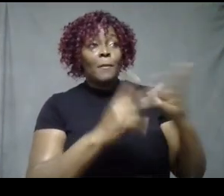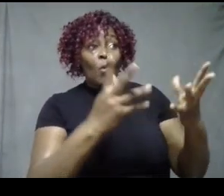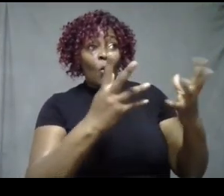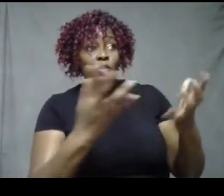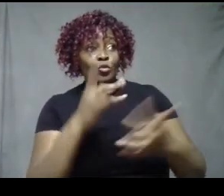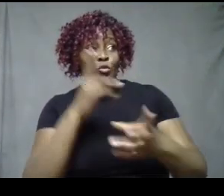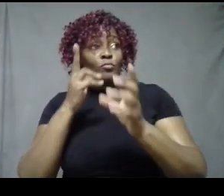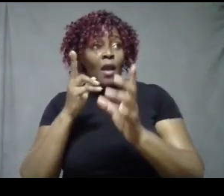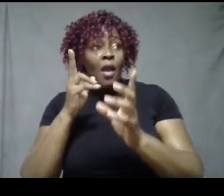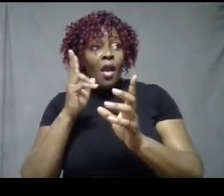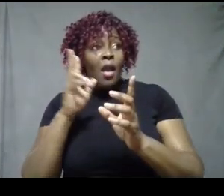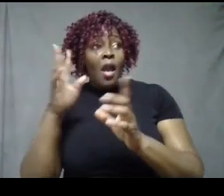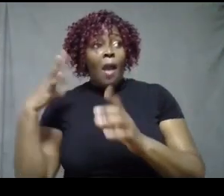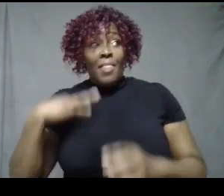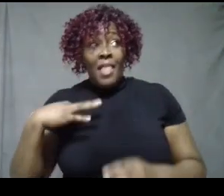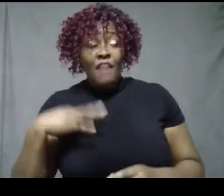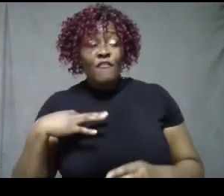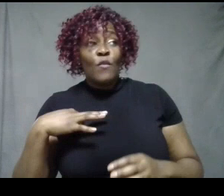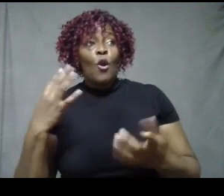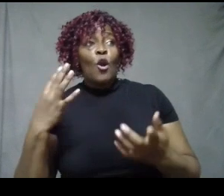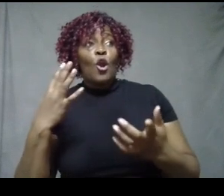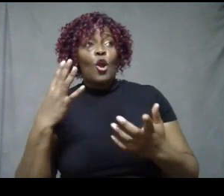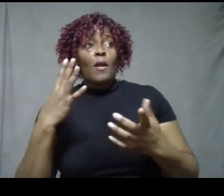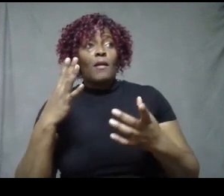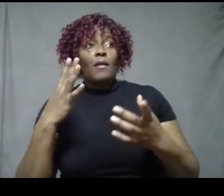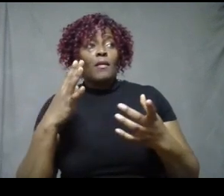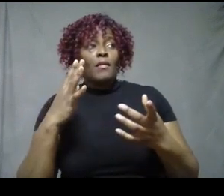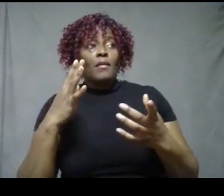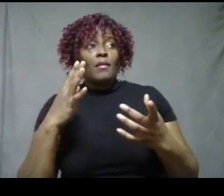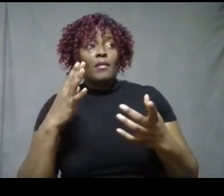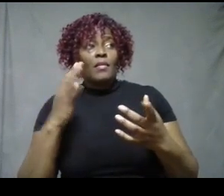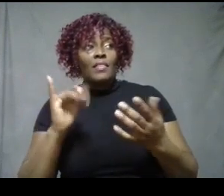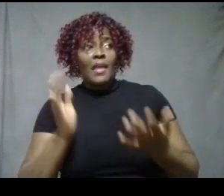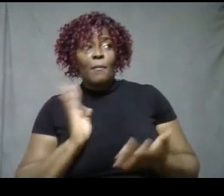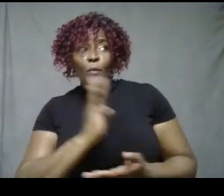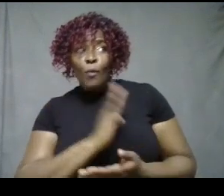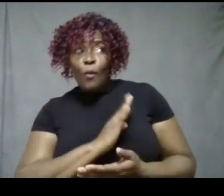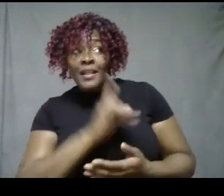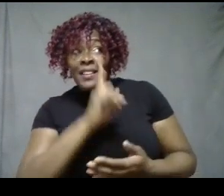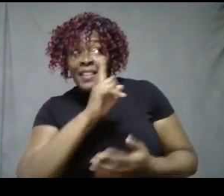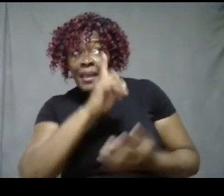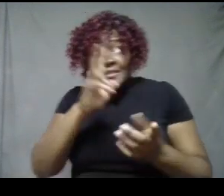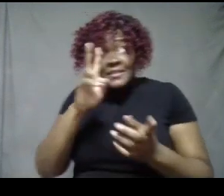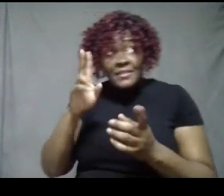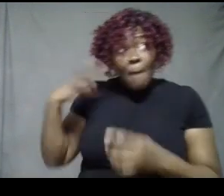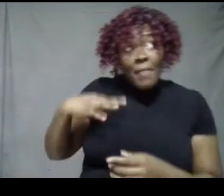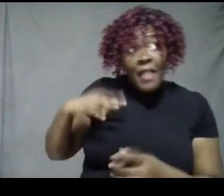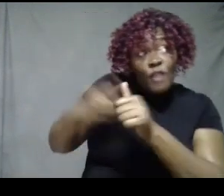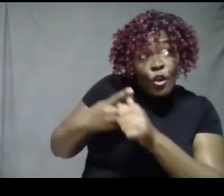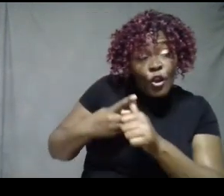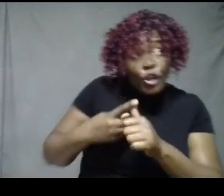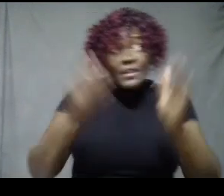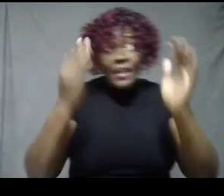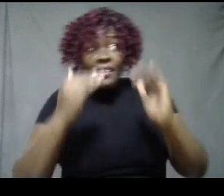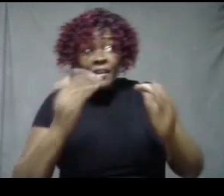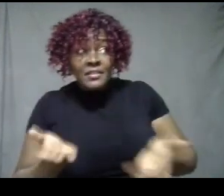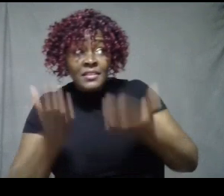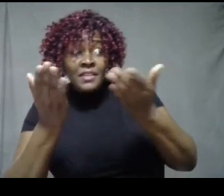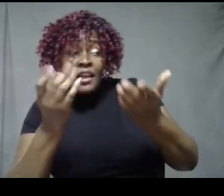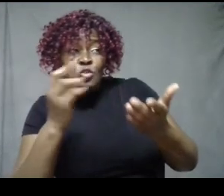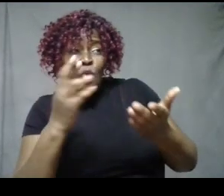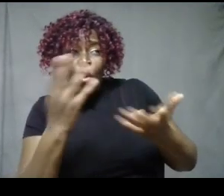Do they have to apply first before I would make a nomination? Okay. Have them reach out to the city clerk and okay. She'll give them the